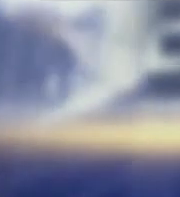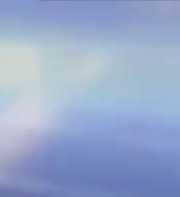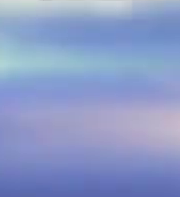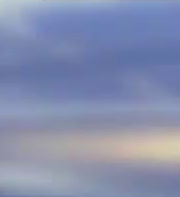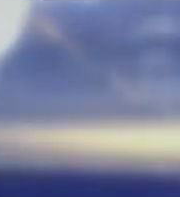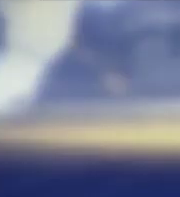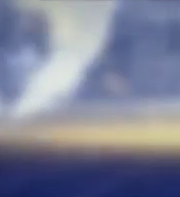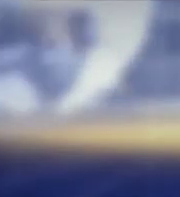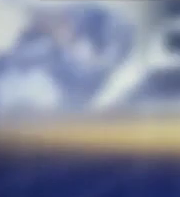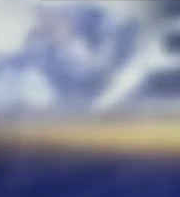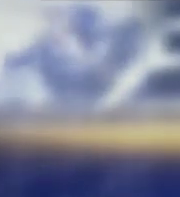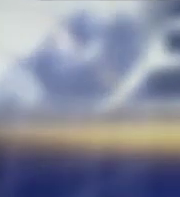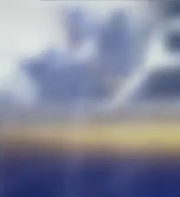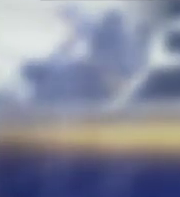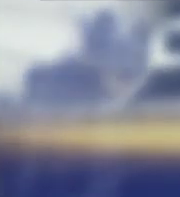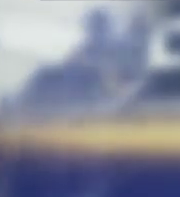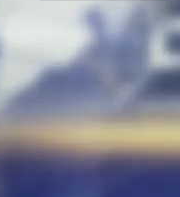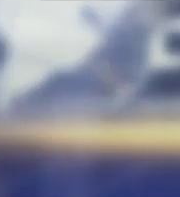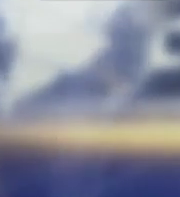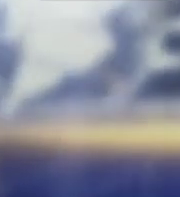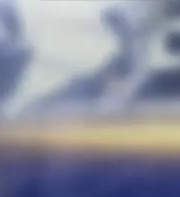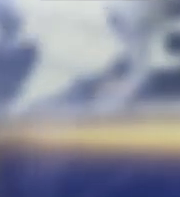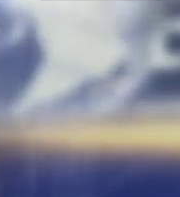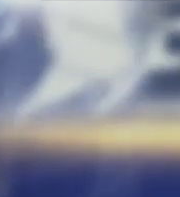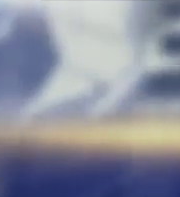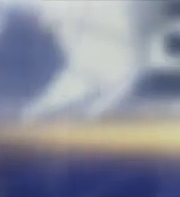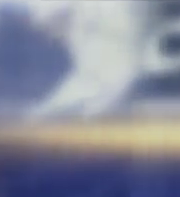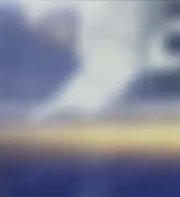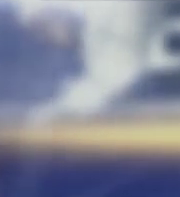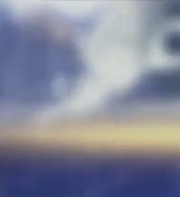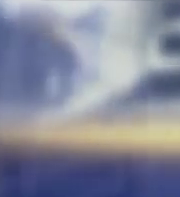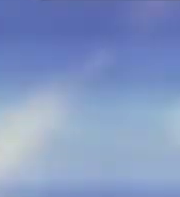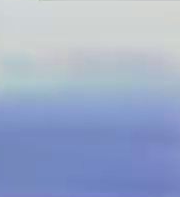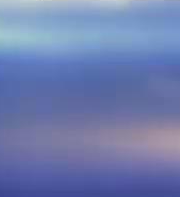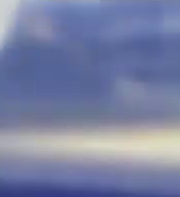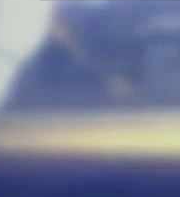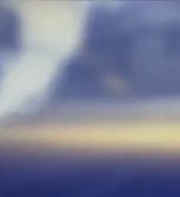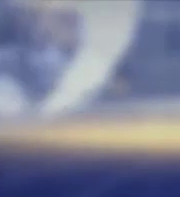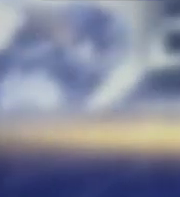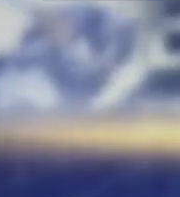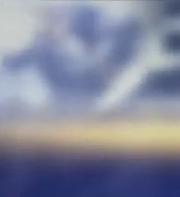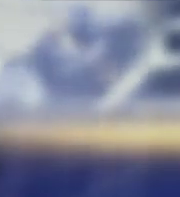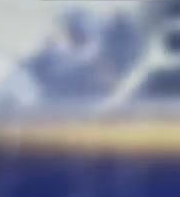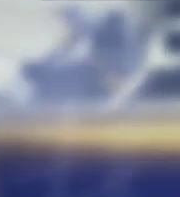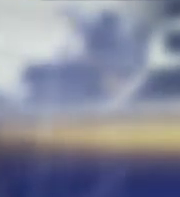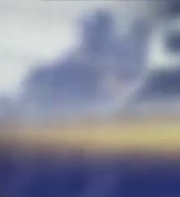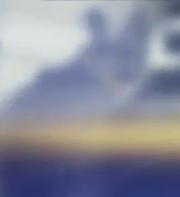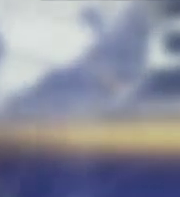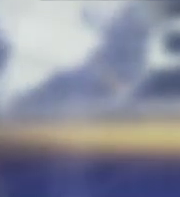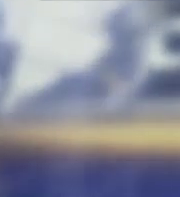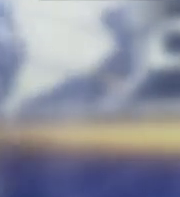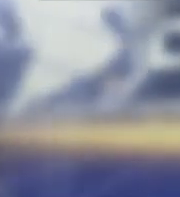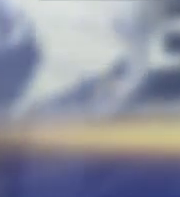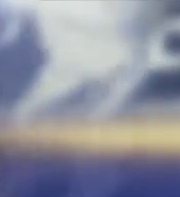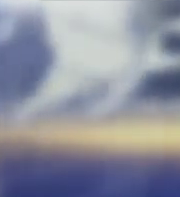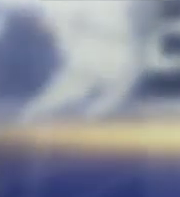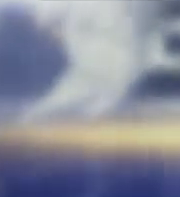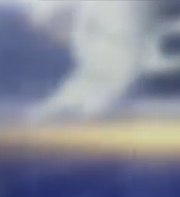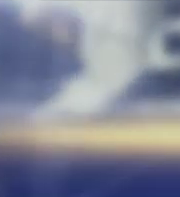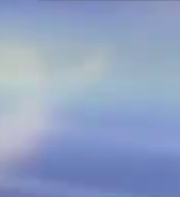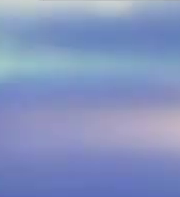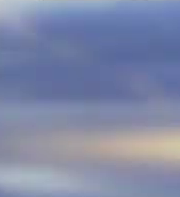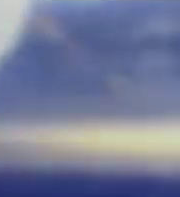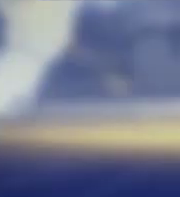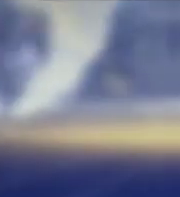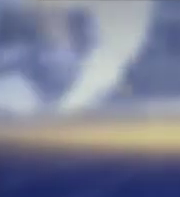Clinton-Bush Haiti Fund made a $2 million equity investment in the Oasis Hotel, a business-class hotel in Port-au-Prince, whose